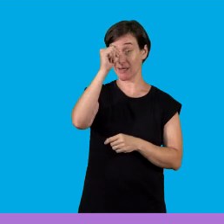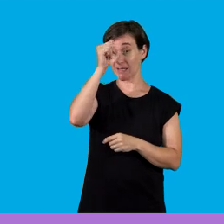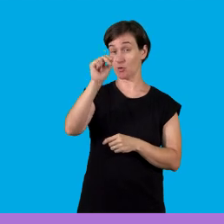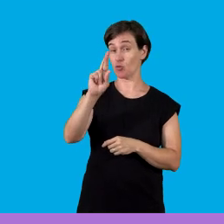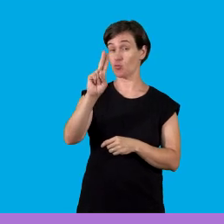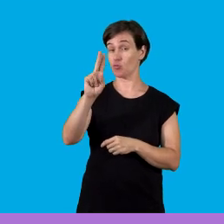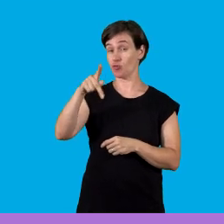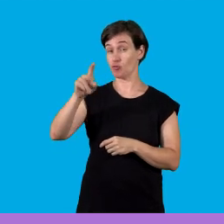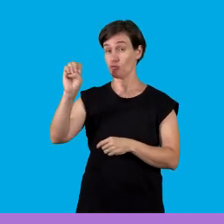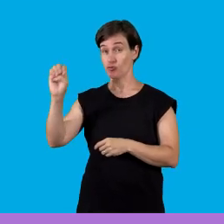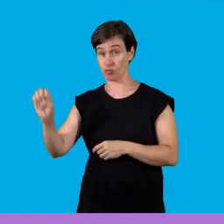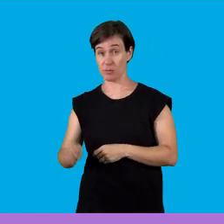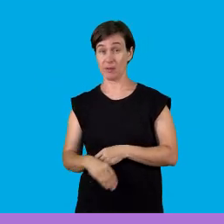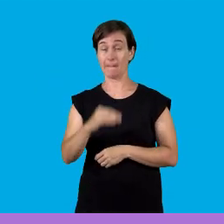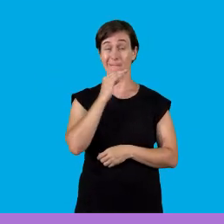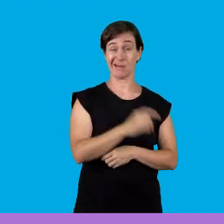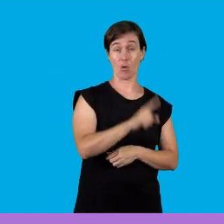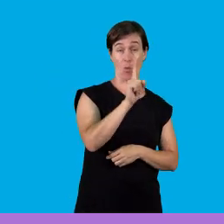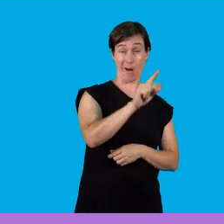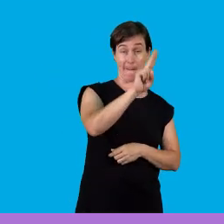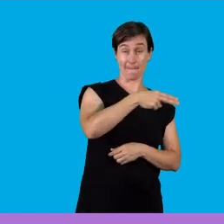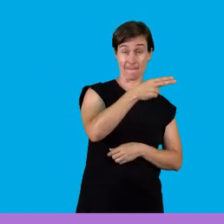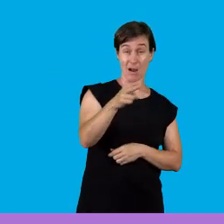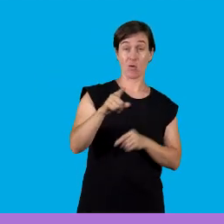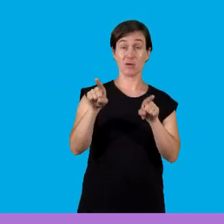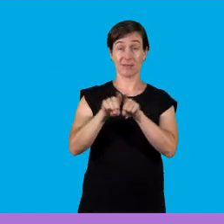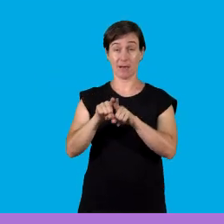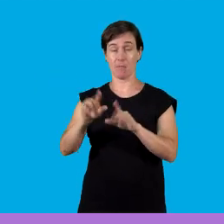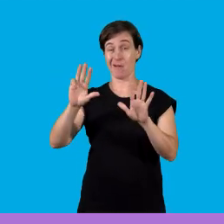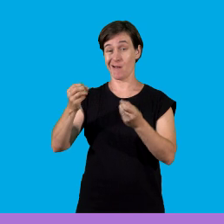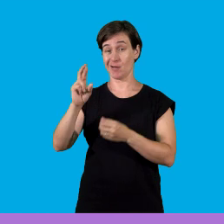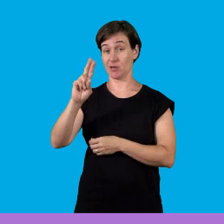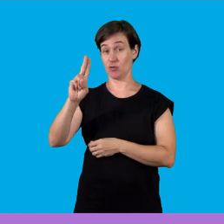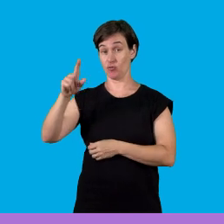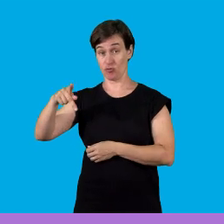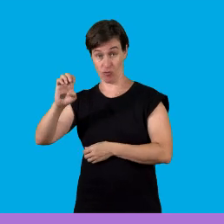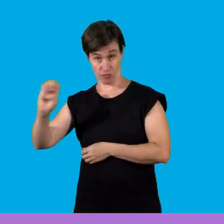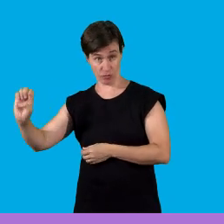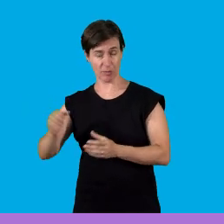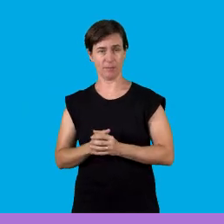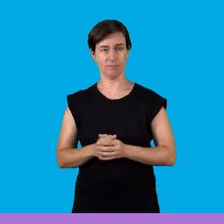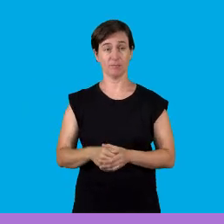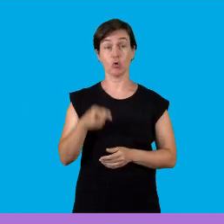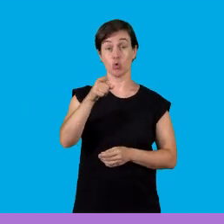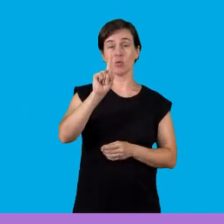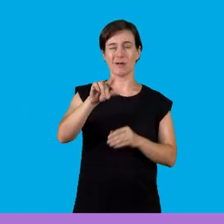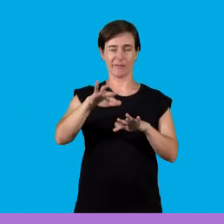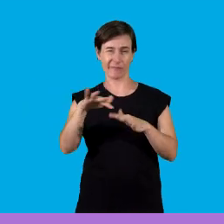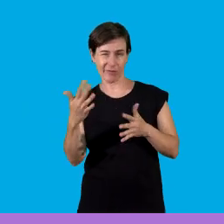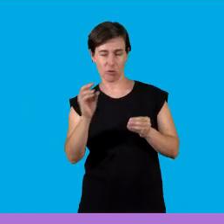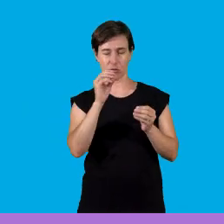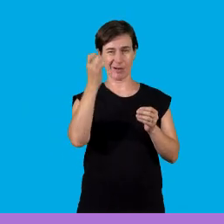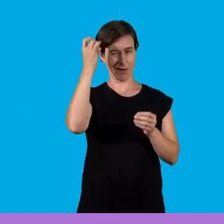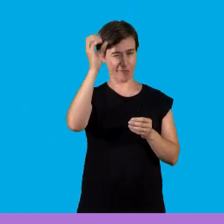rupees is 1 pound equals 90 rupees. 1a, complete the table below.